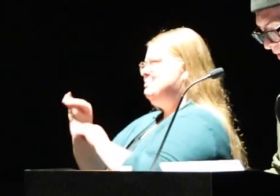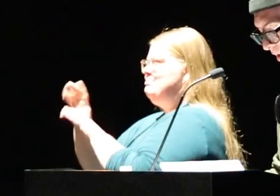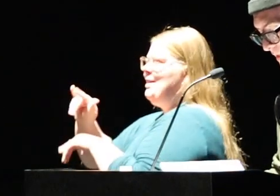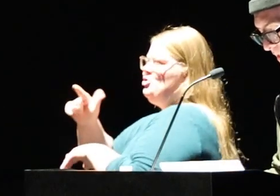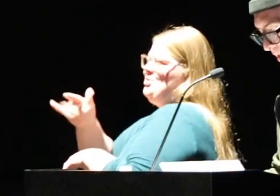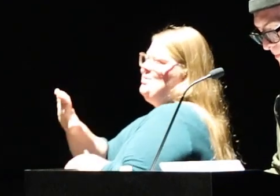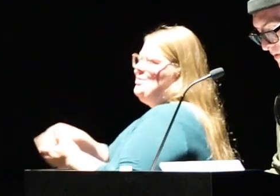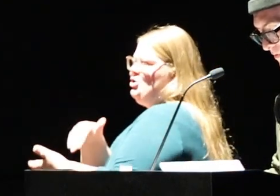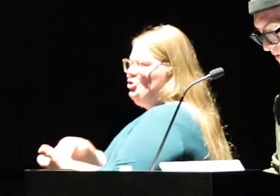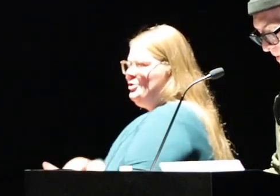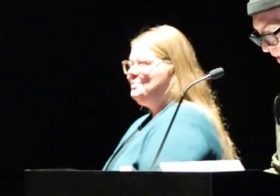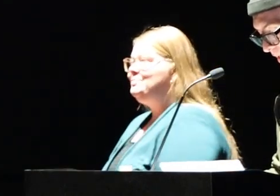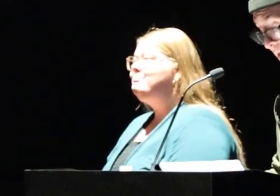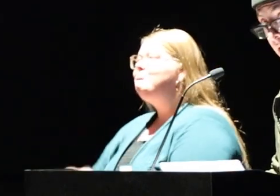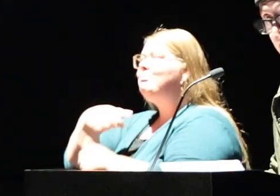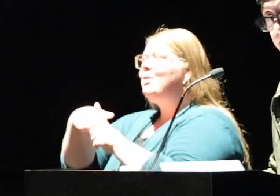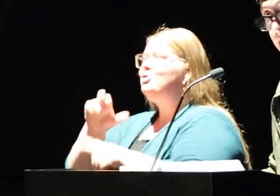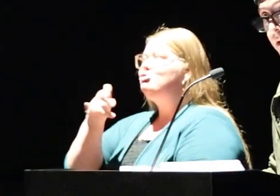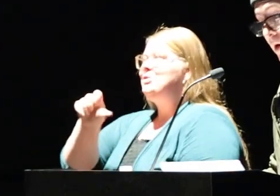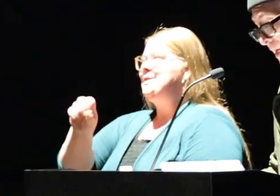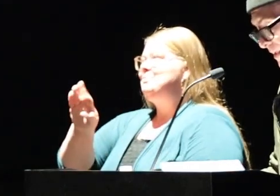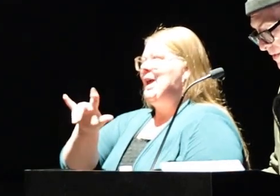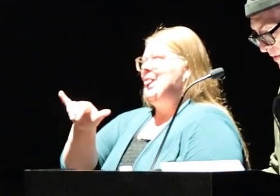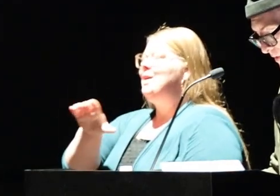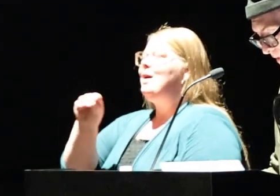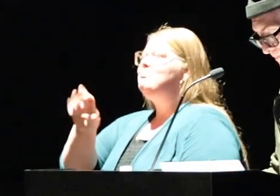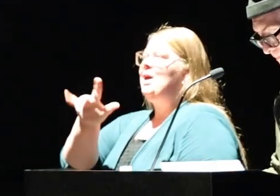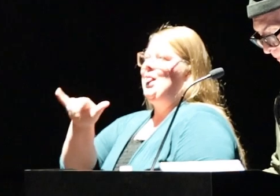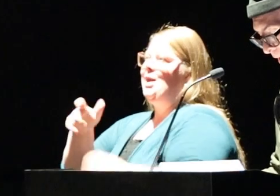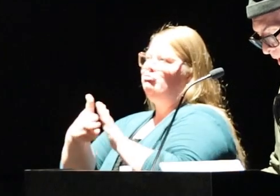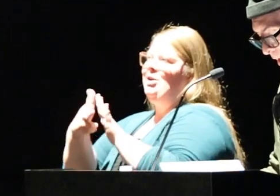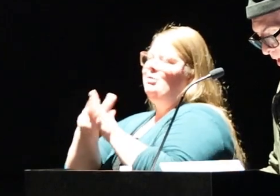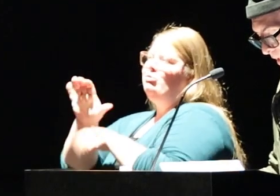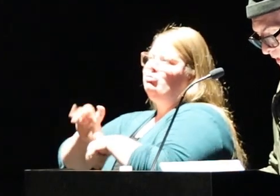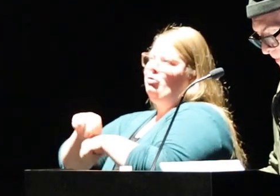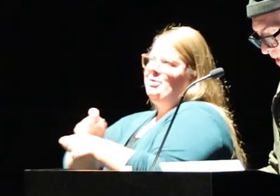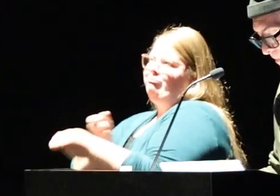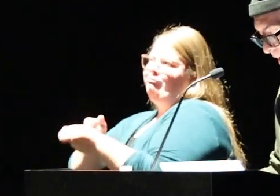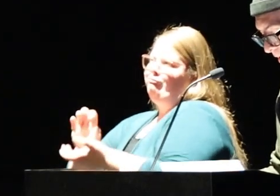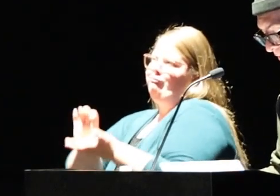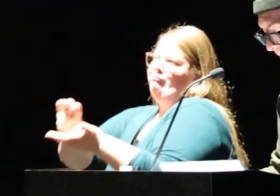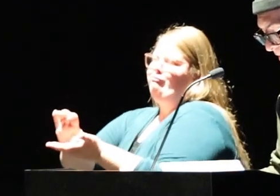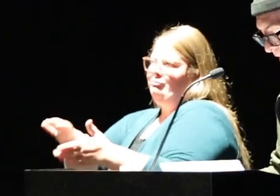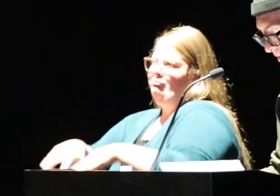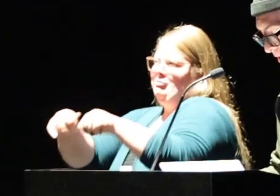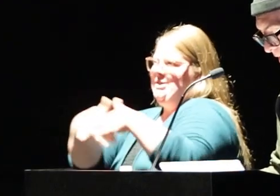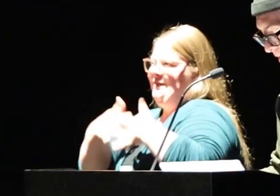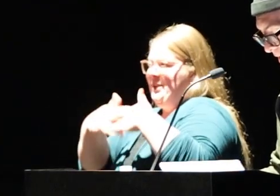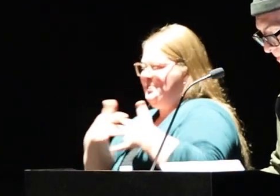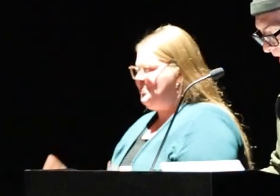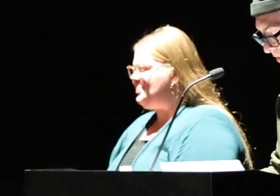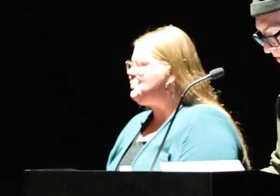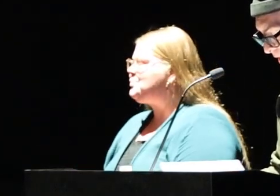generosity of RIT alumnus Chris Bailey and Bailey Brand Consulting. I'd like to begin by offering my thanks